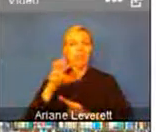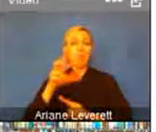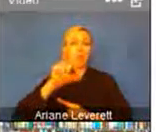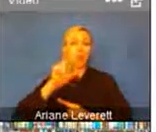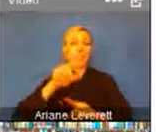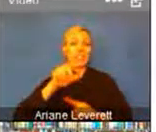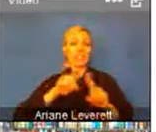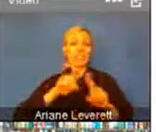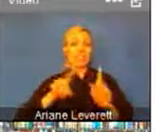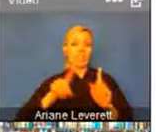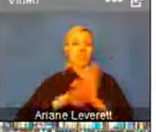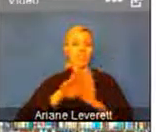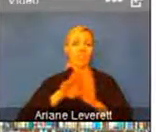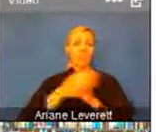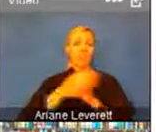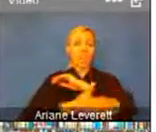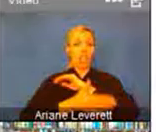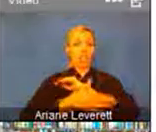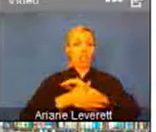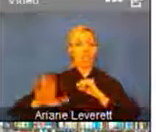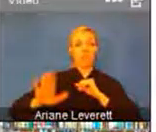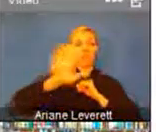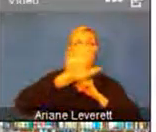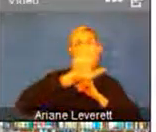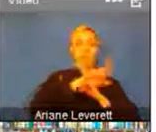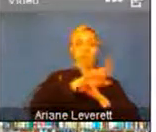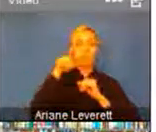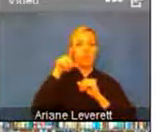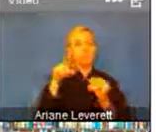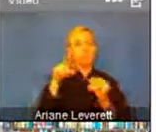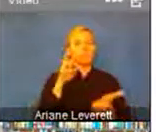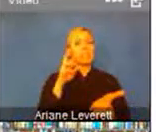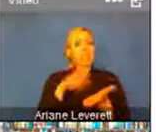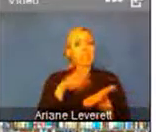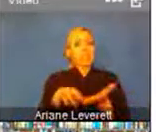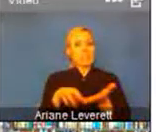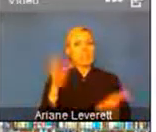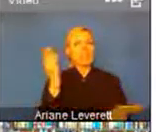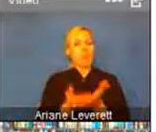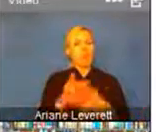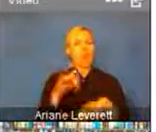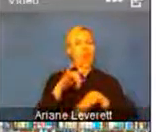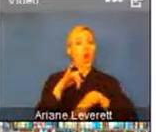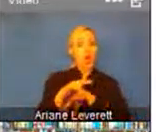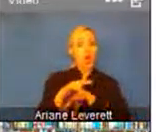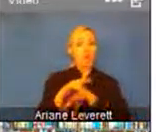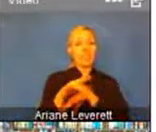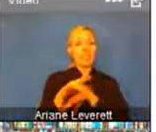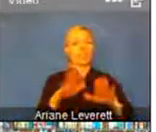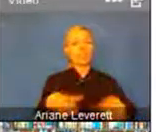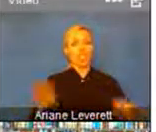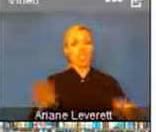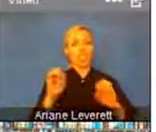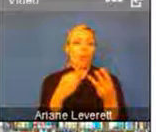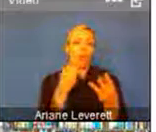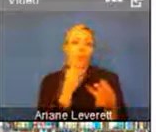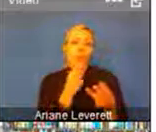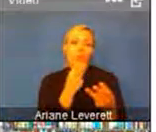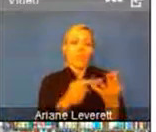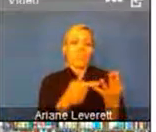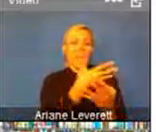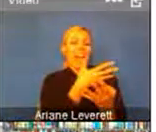other educational phases have the highest long-term effects on learning and on later life, as well as on